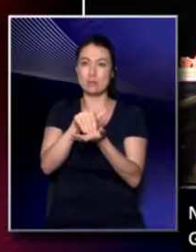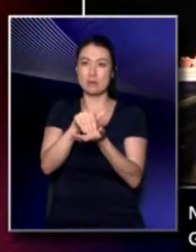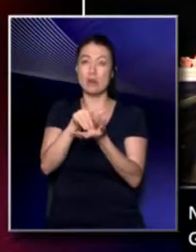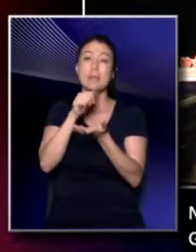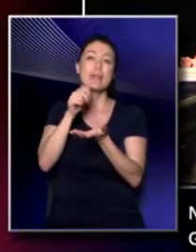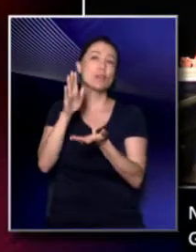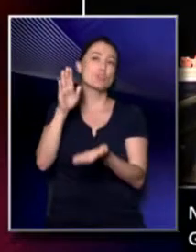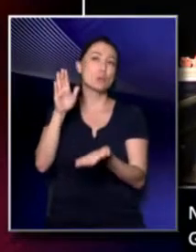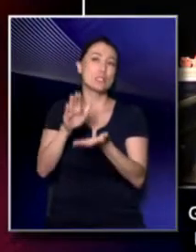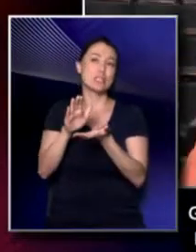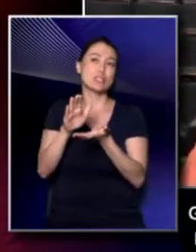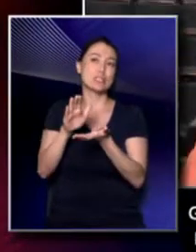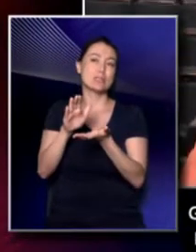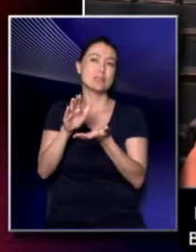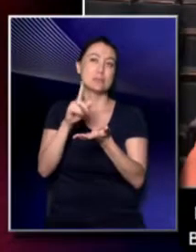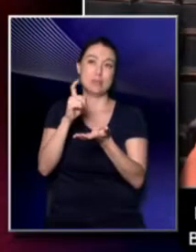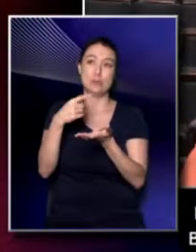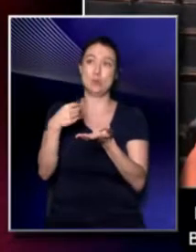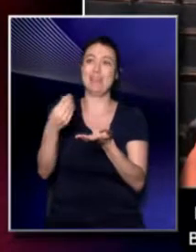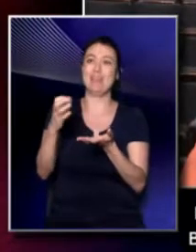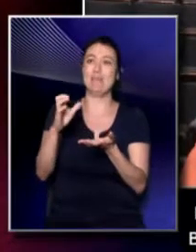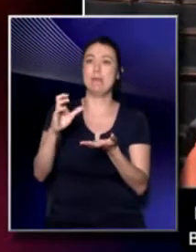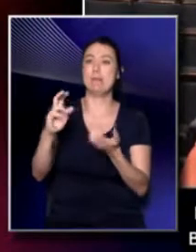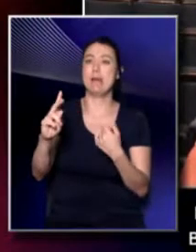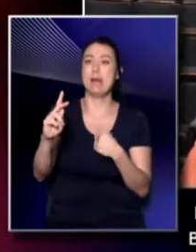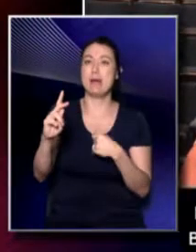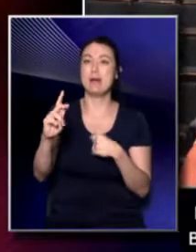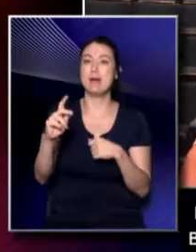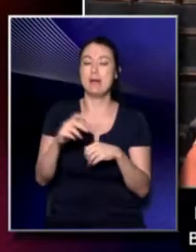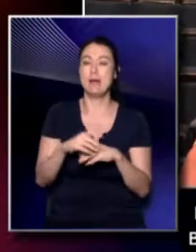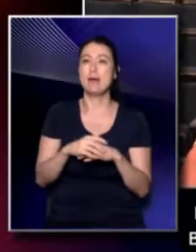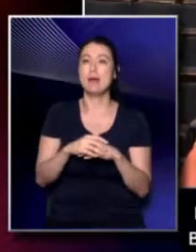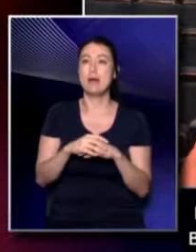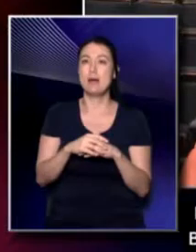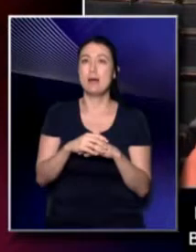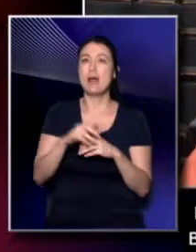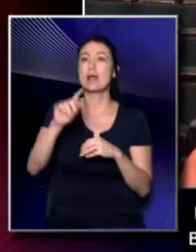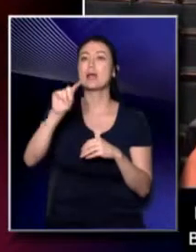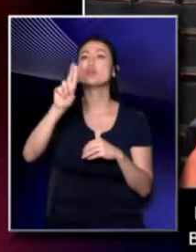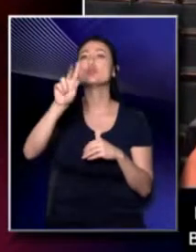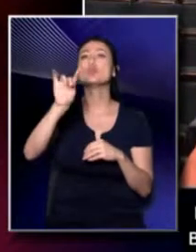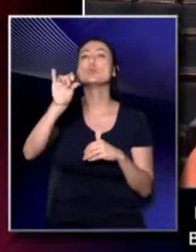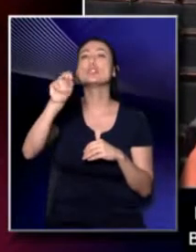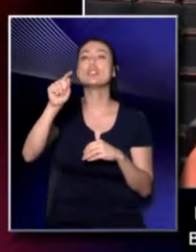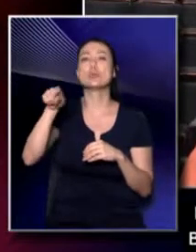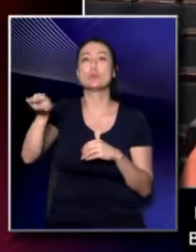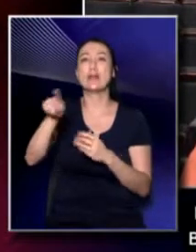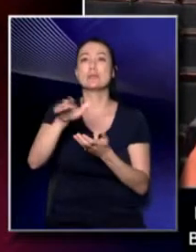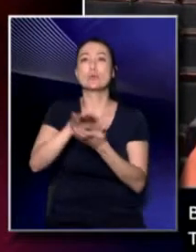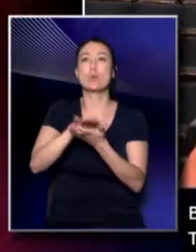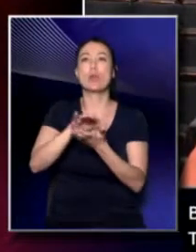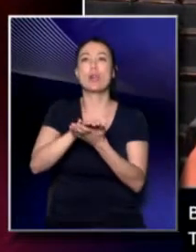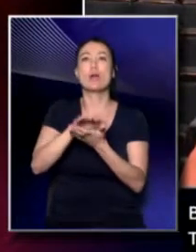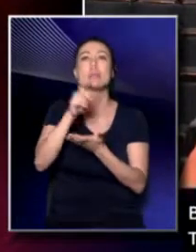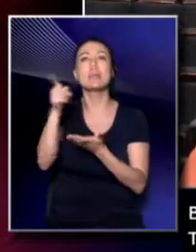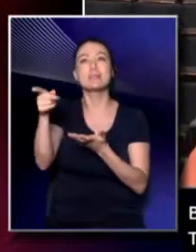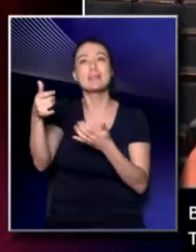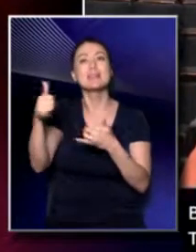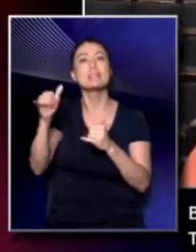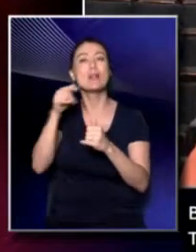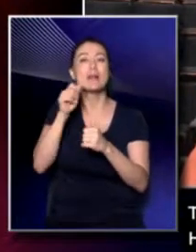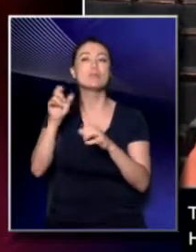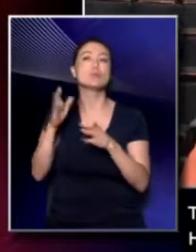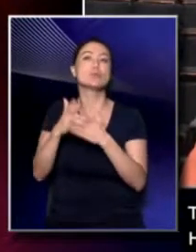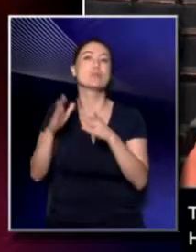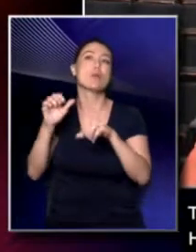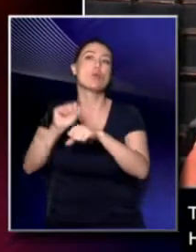reduction because we give back a tuition to the school, because they still have to do some work in terms